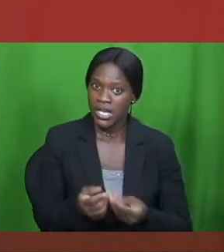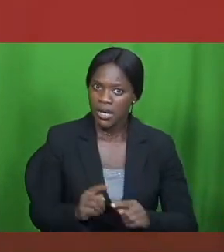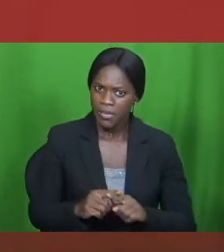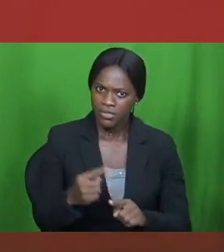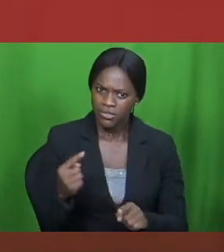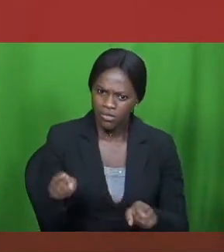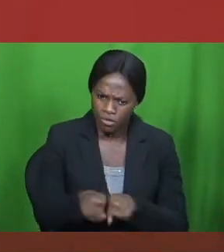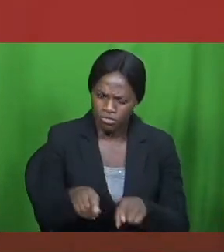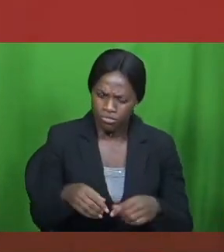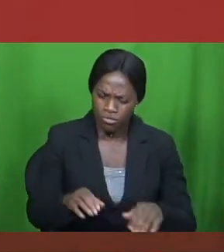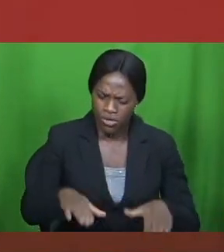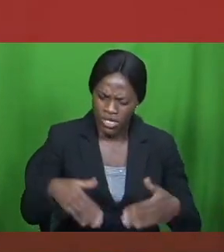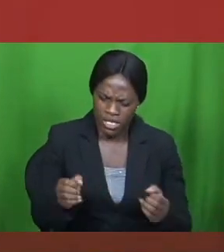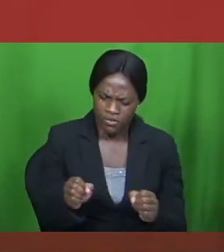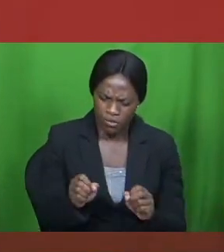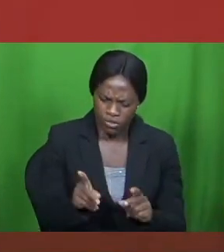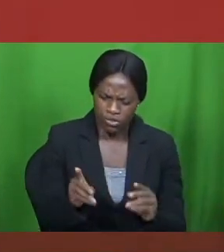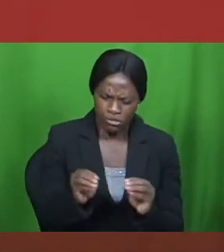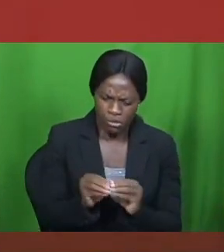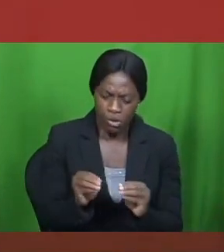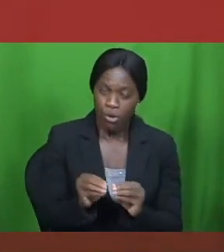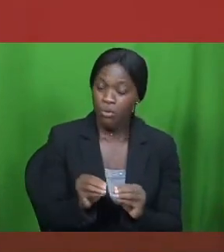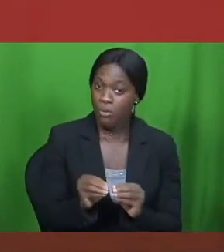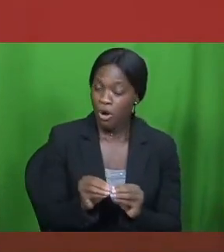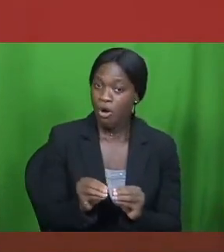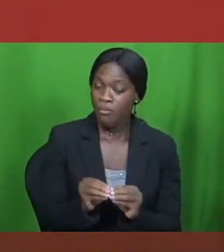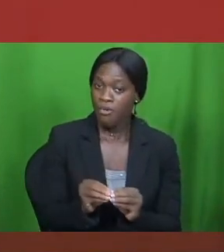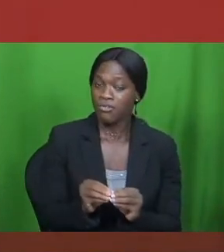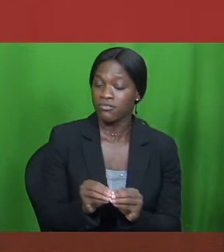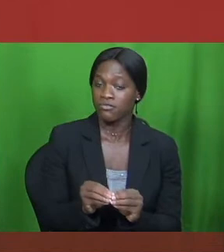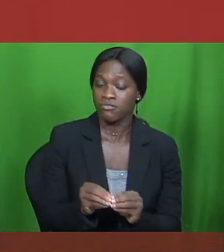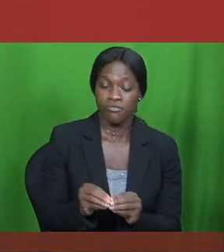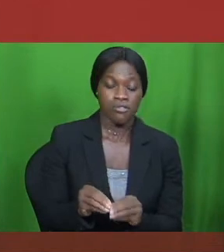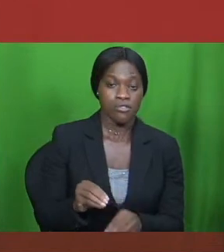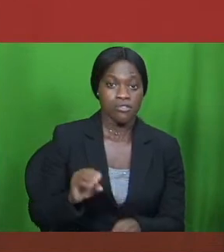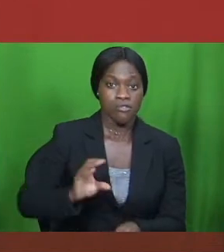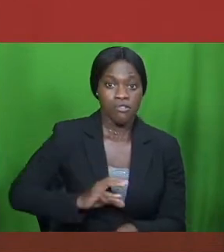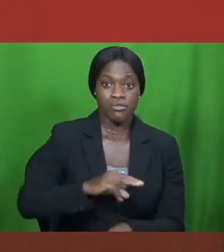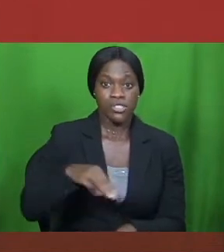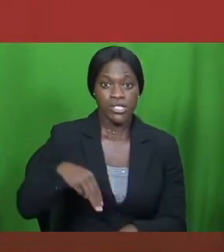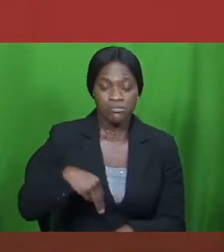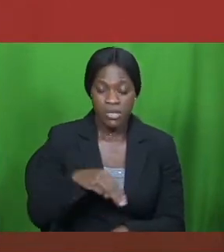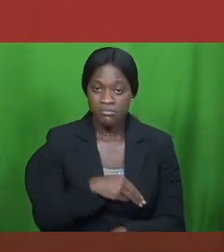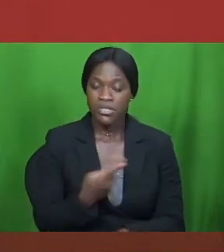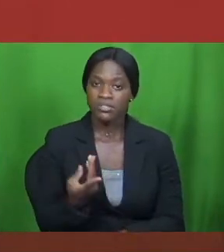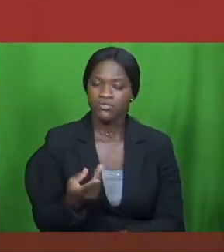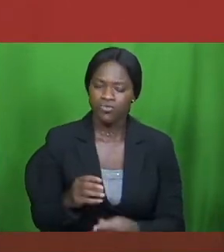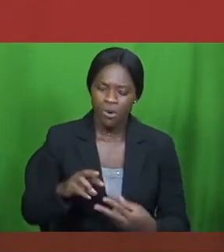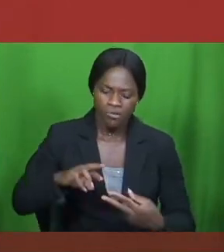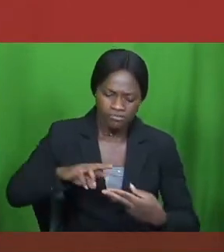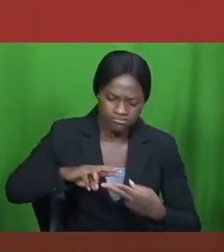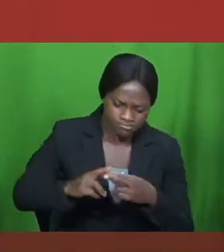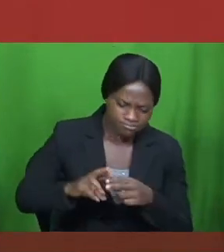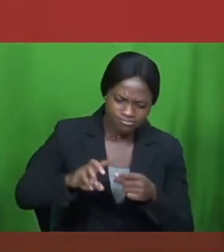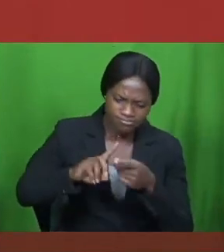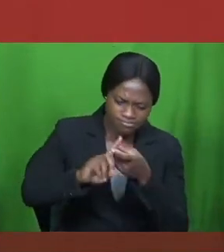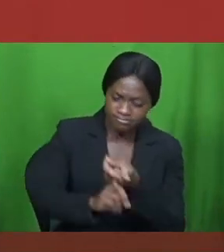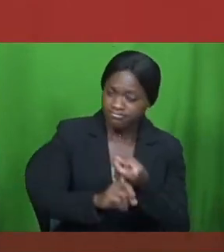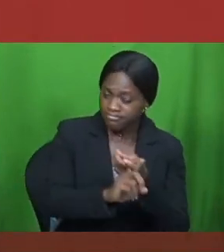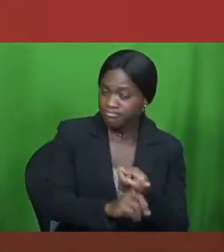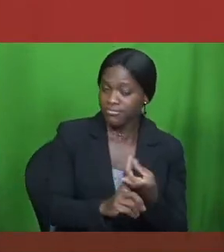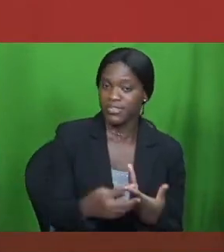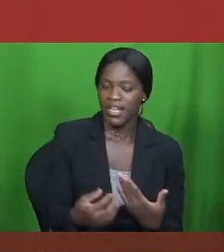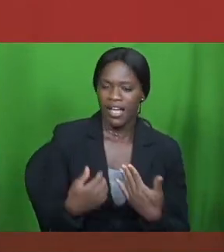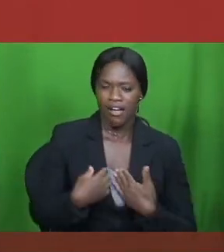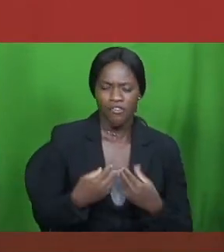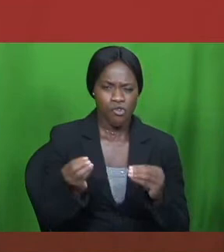members to partner the ministry then to evolve and formulate a lot of foreign policies for this